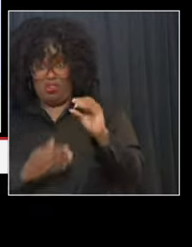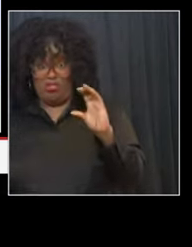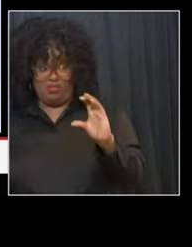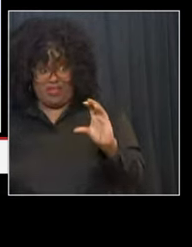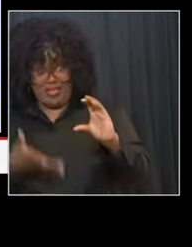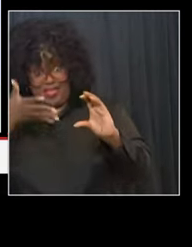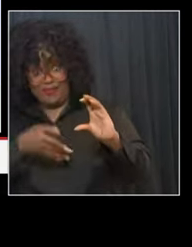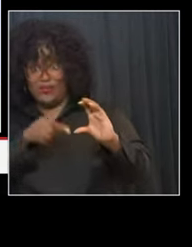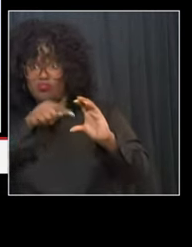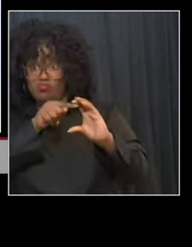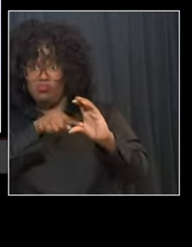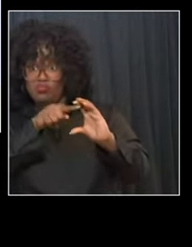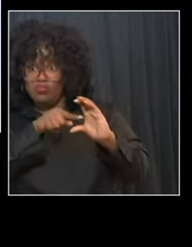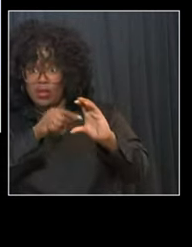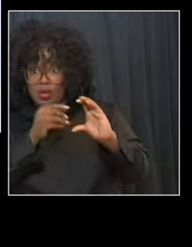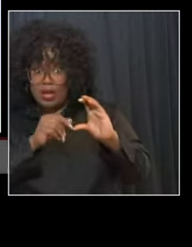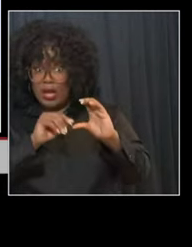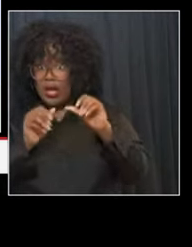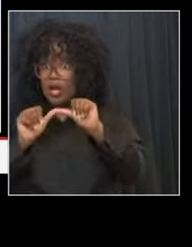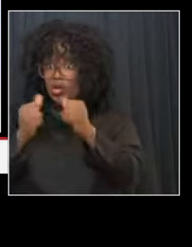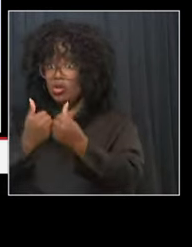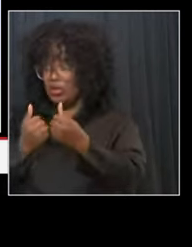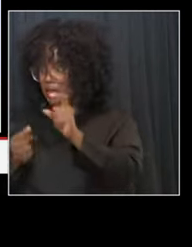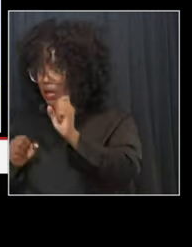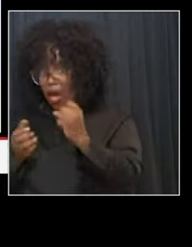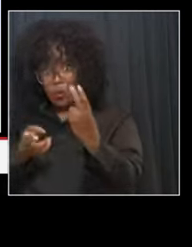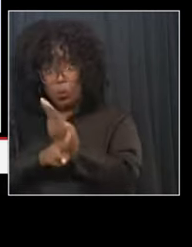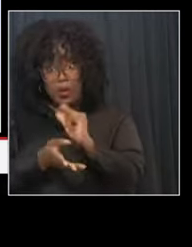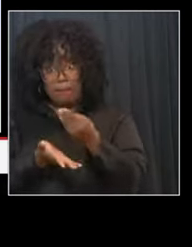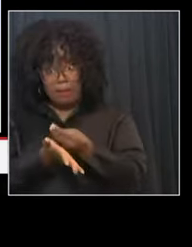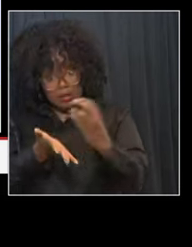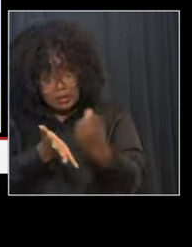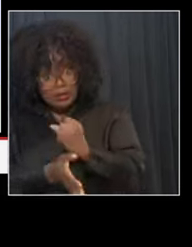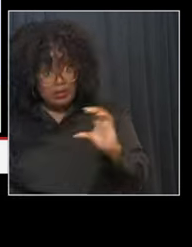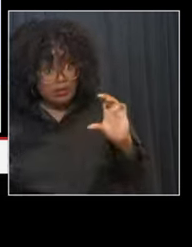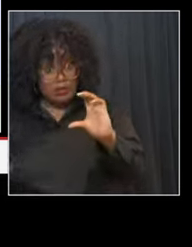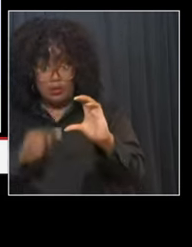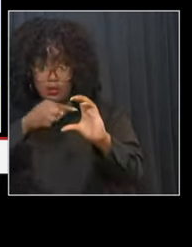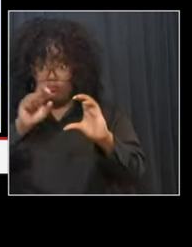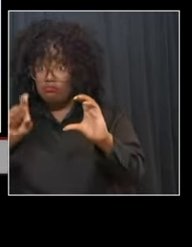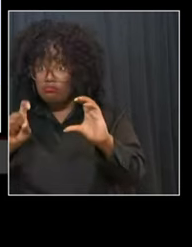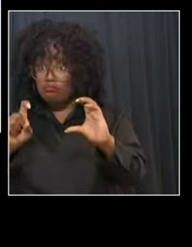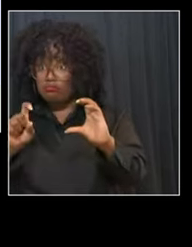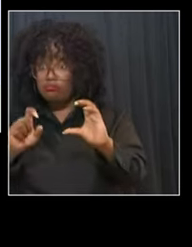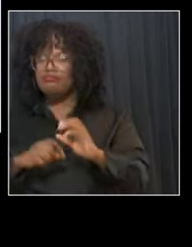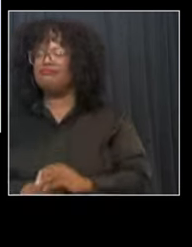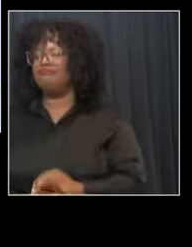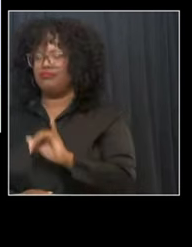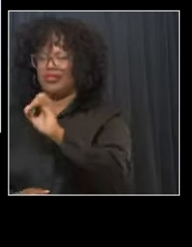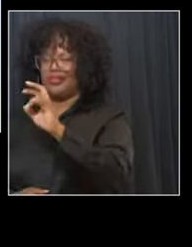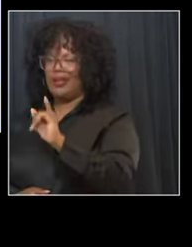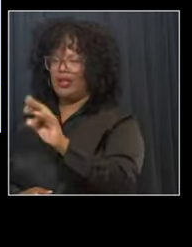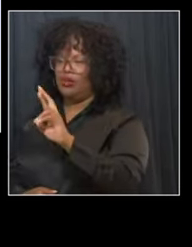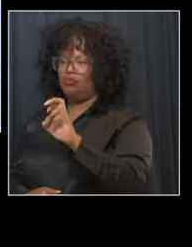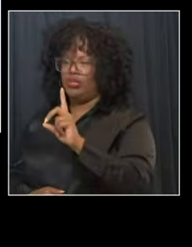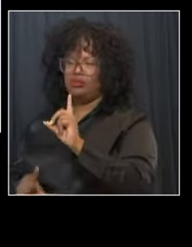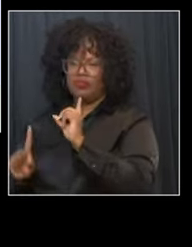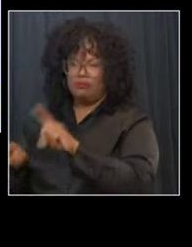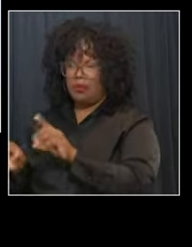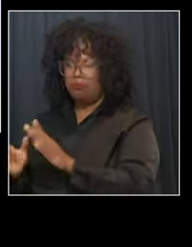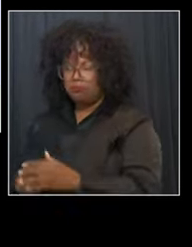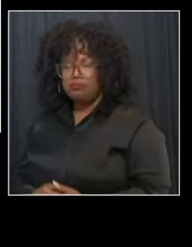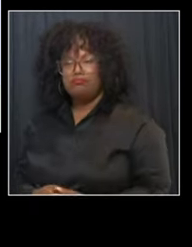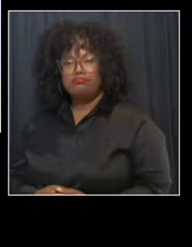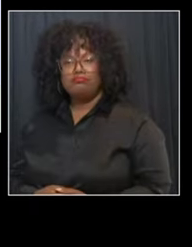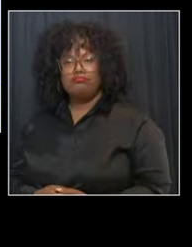still need to use overtime to be able to continue to do so? Sure, I can take that. So, council member, what you'll see in the supplemental